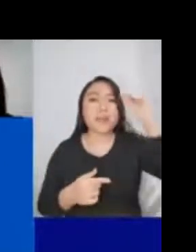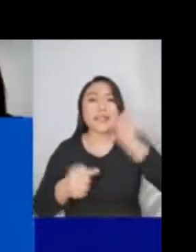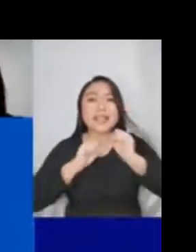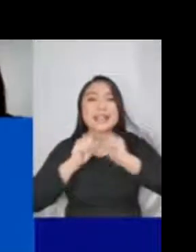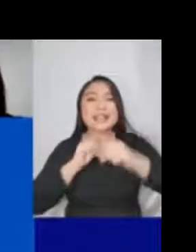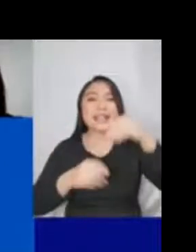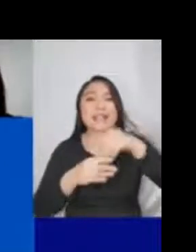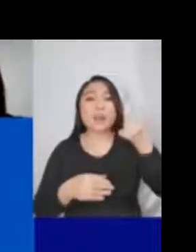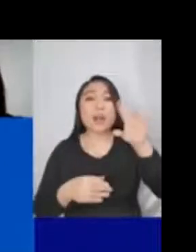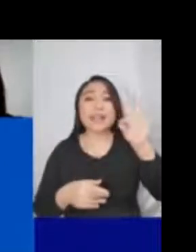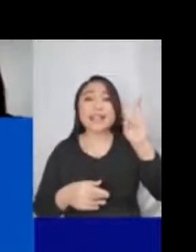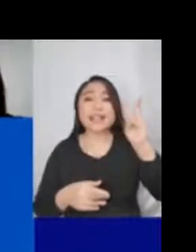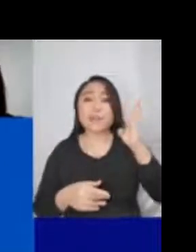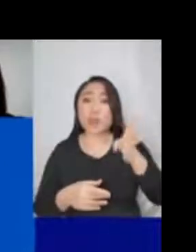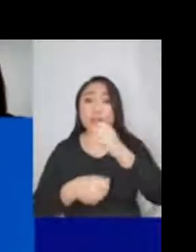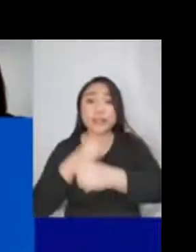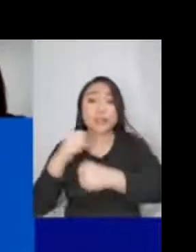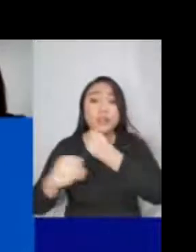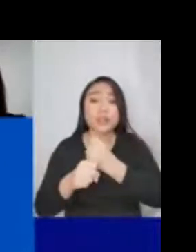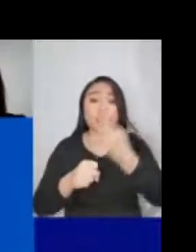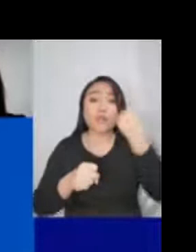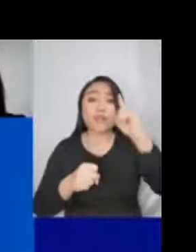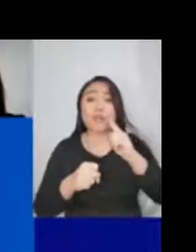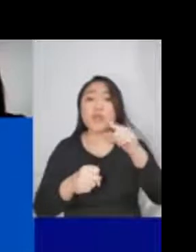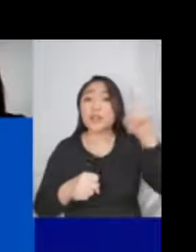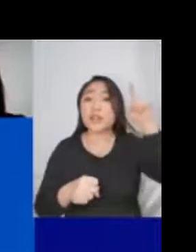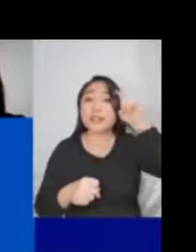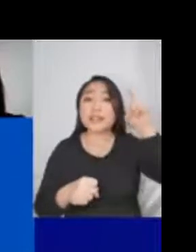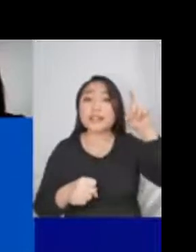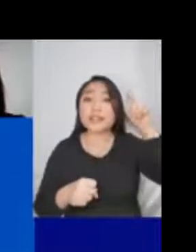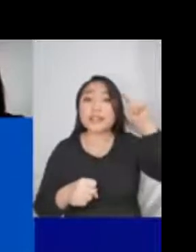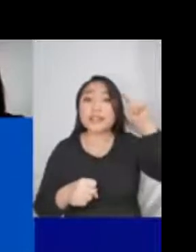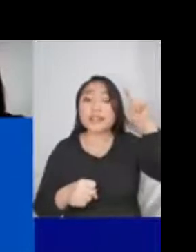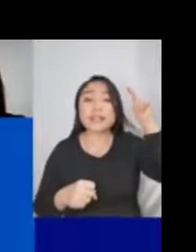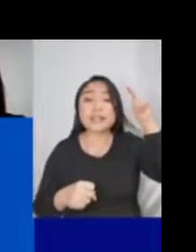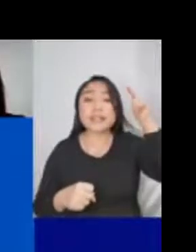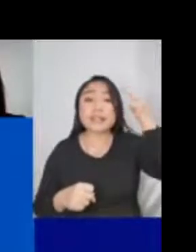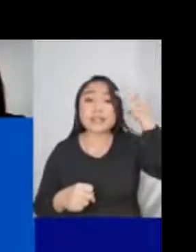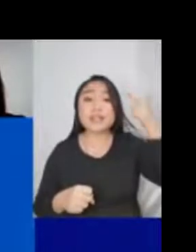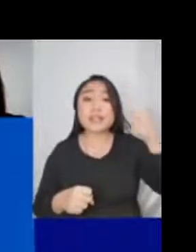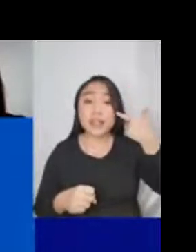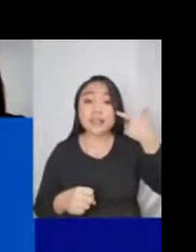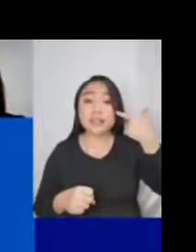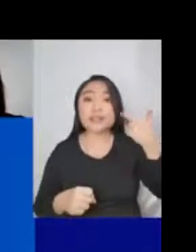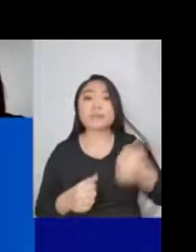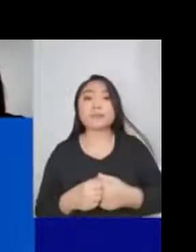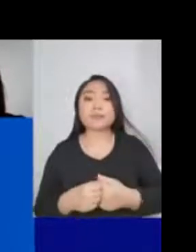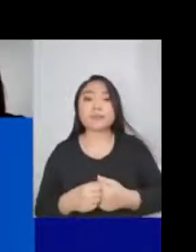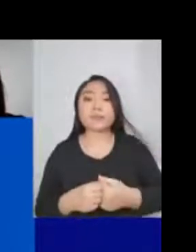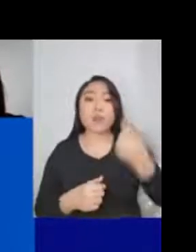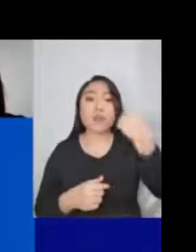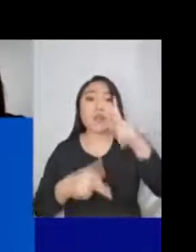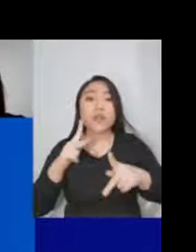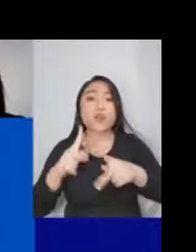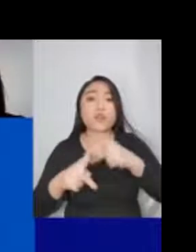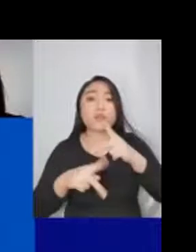the Philippine Men of Science in 1964. To adopt a gender-sensitive title, the publication was renamed as